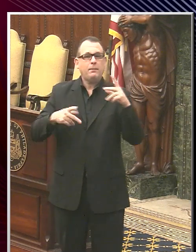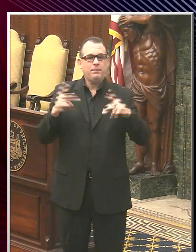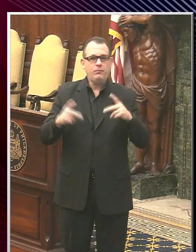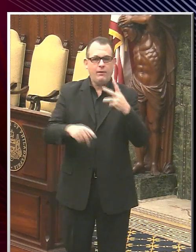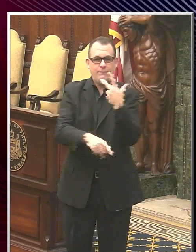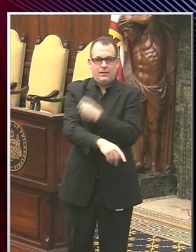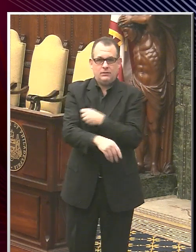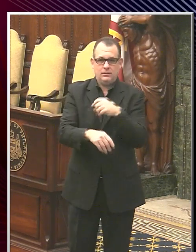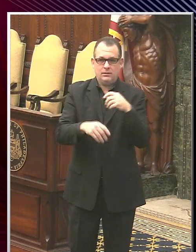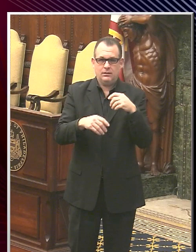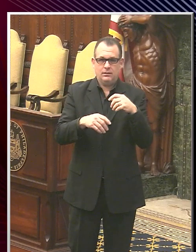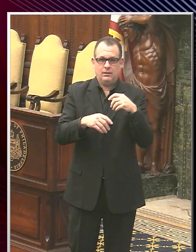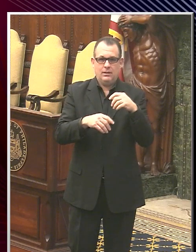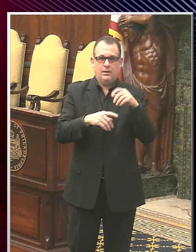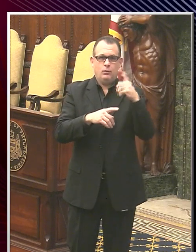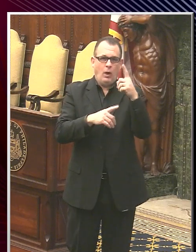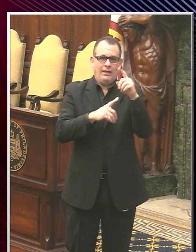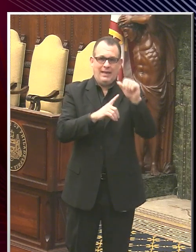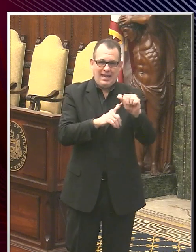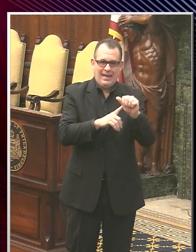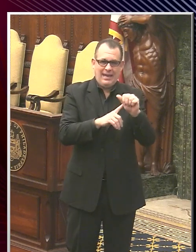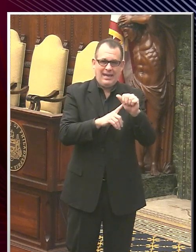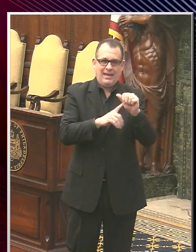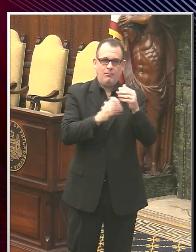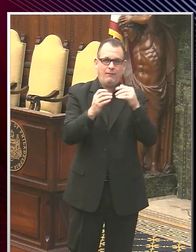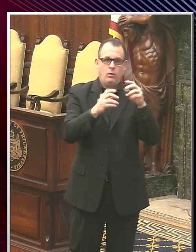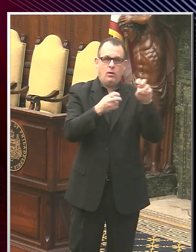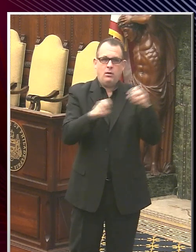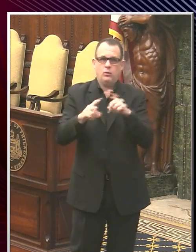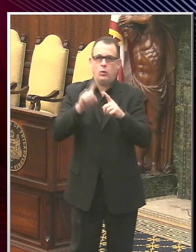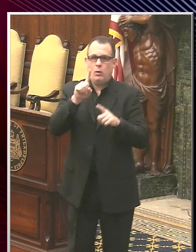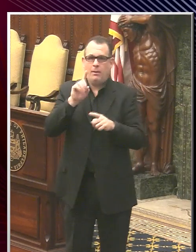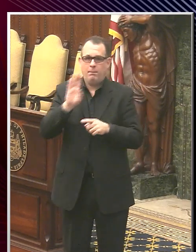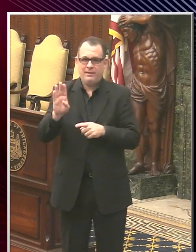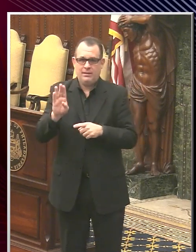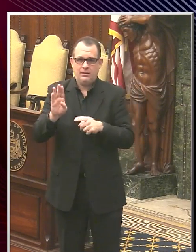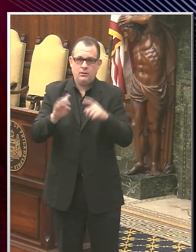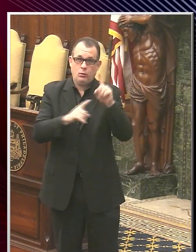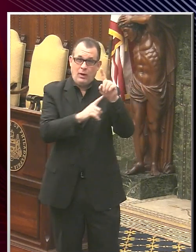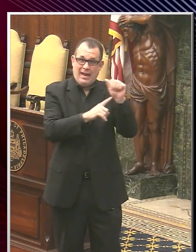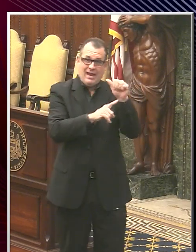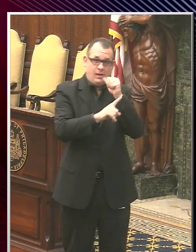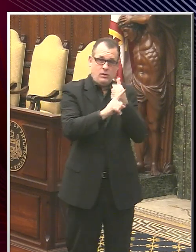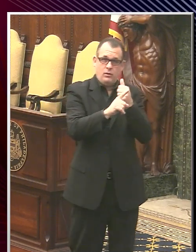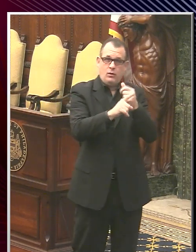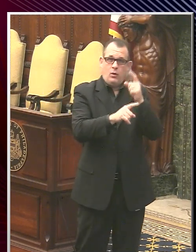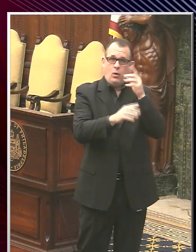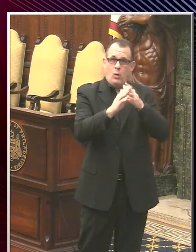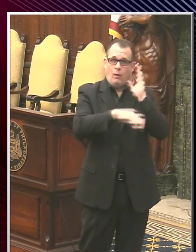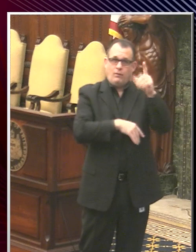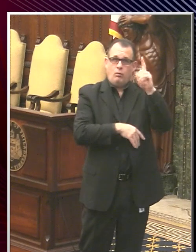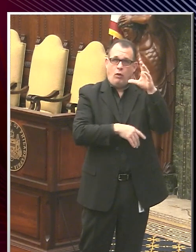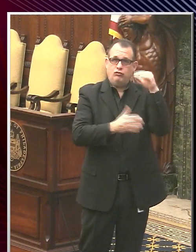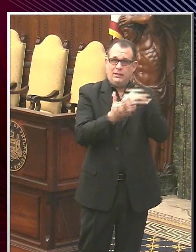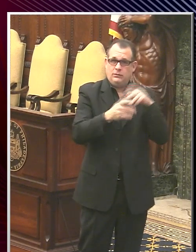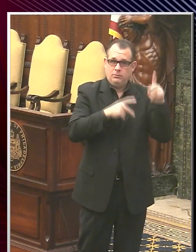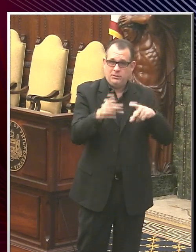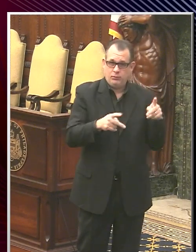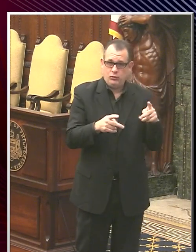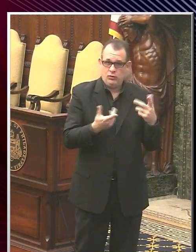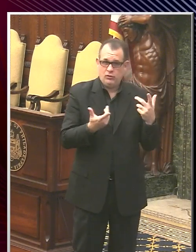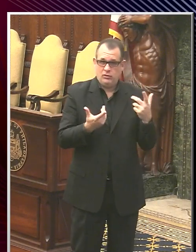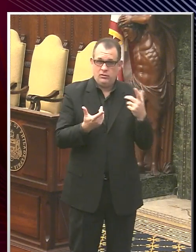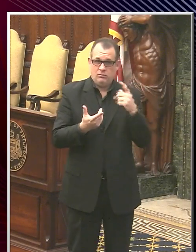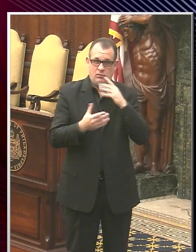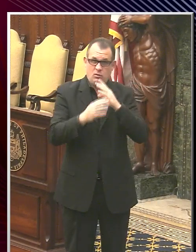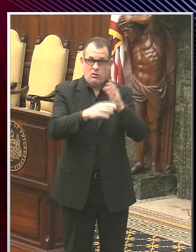1B? Yeah, the 1A group is over 100,000 people. It may be as much as 130,000 people. Now,